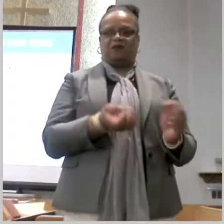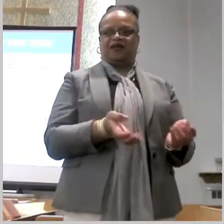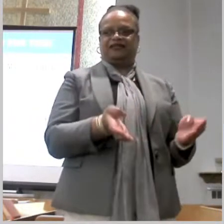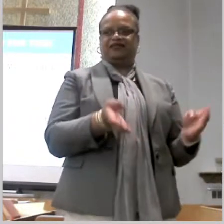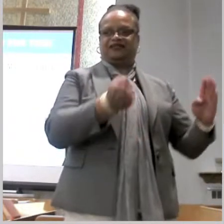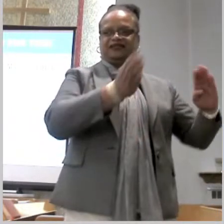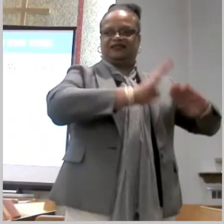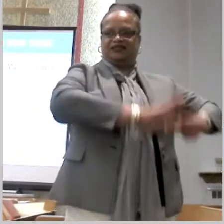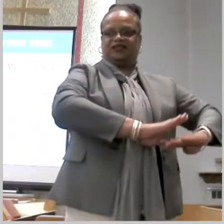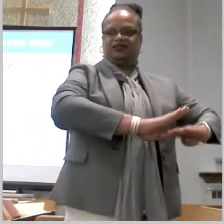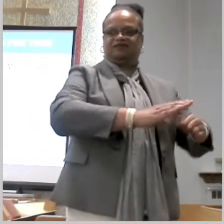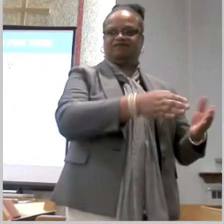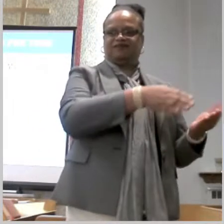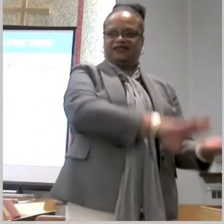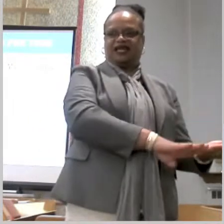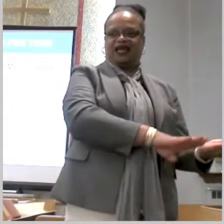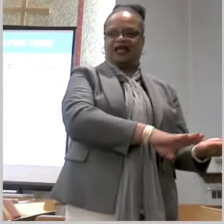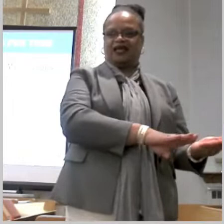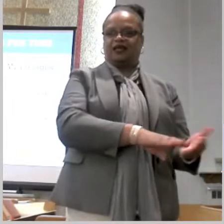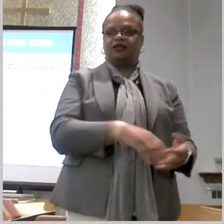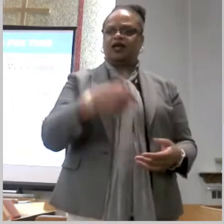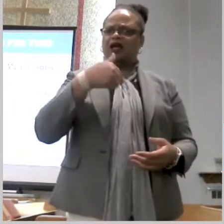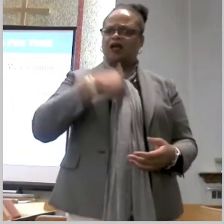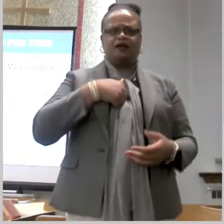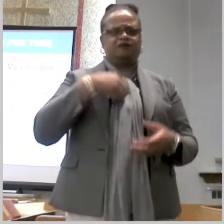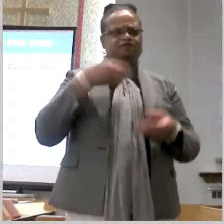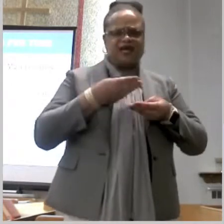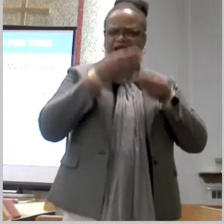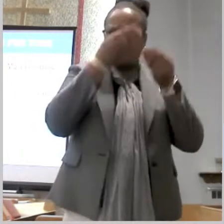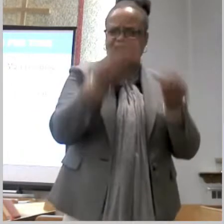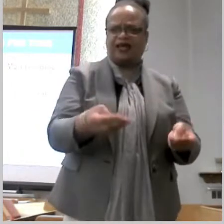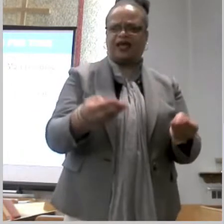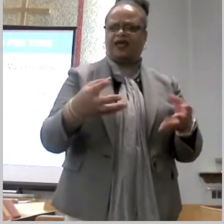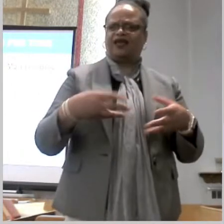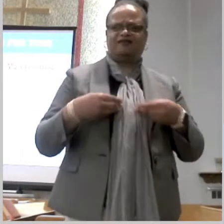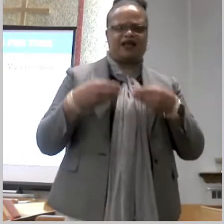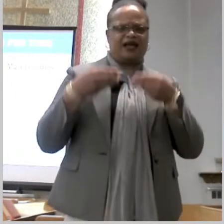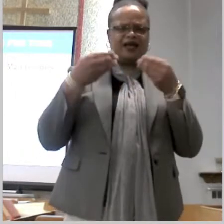and quicken from the dead.